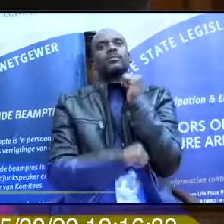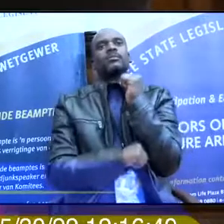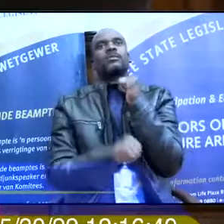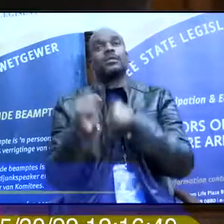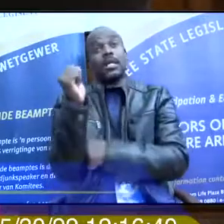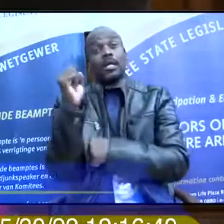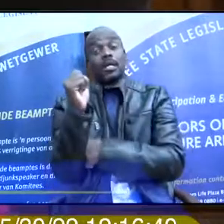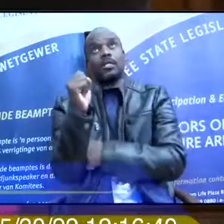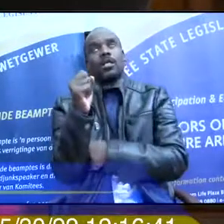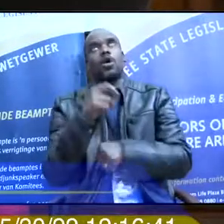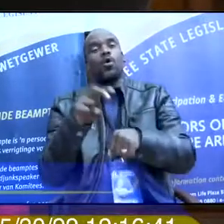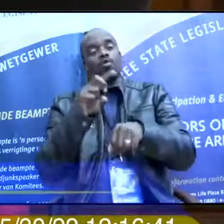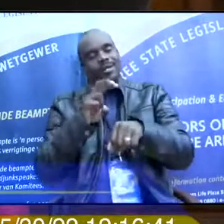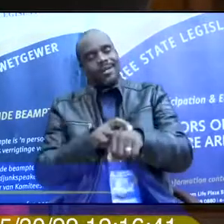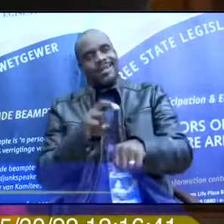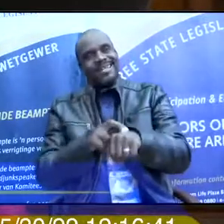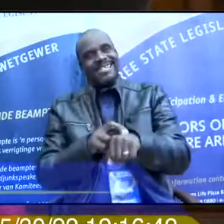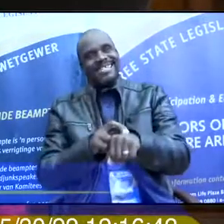assistance